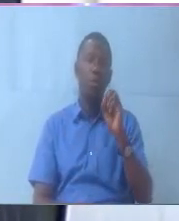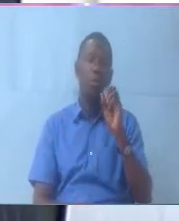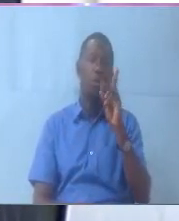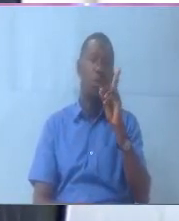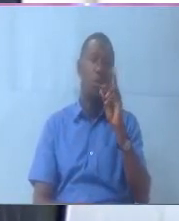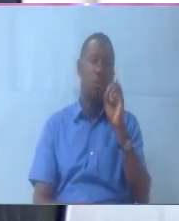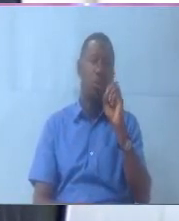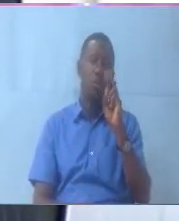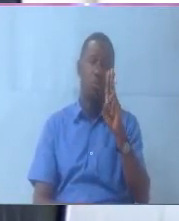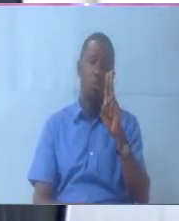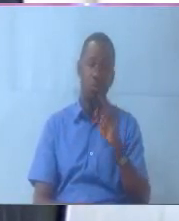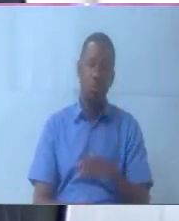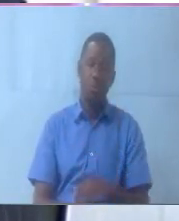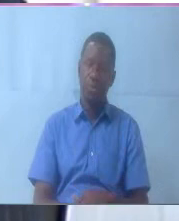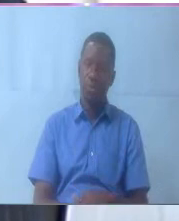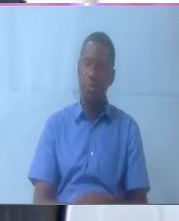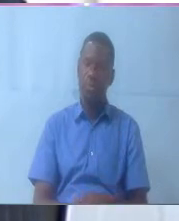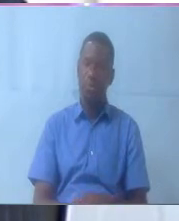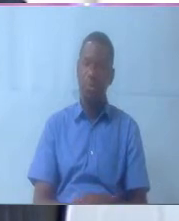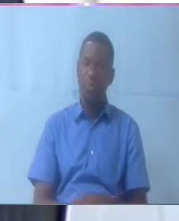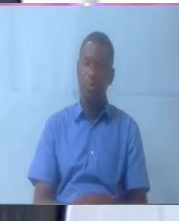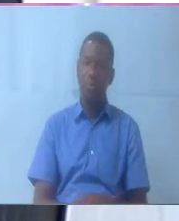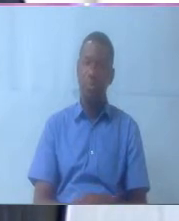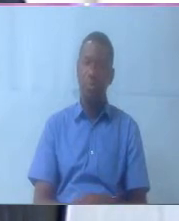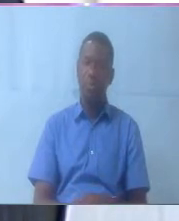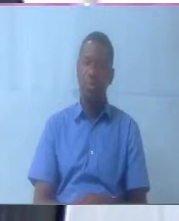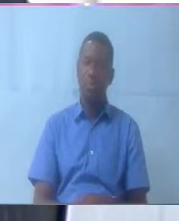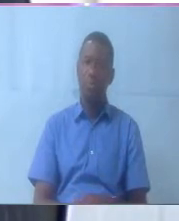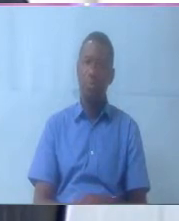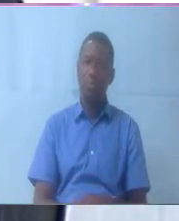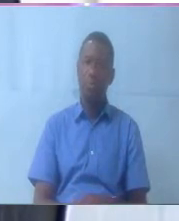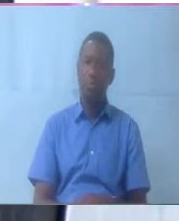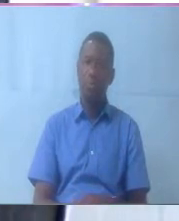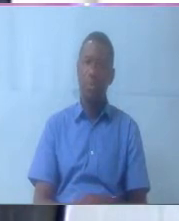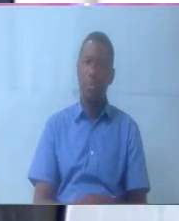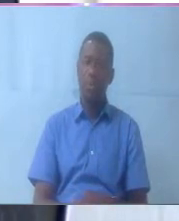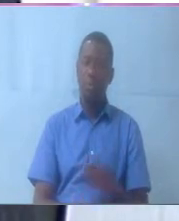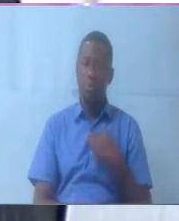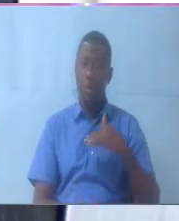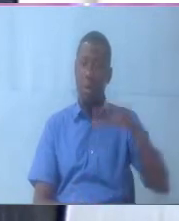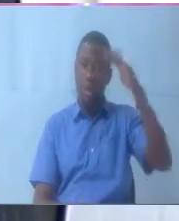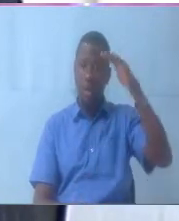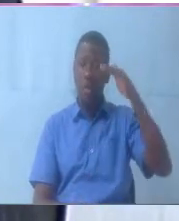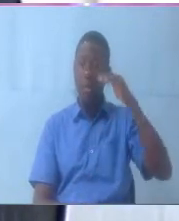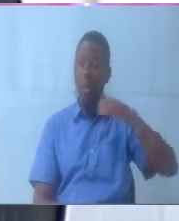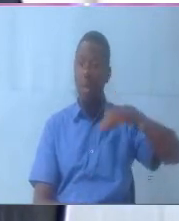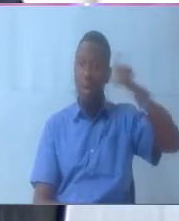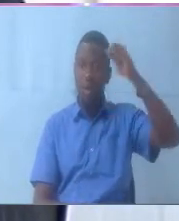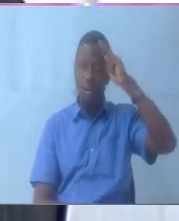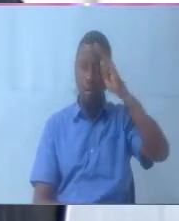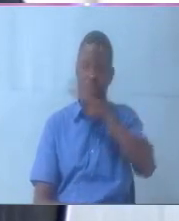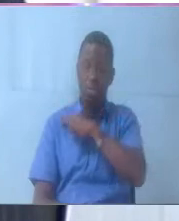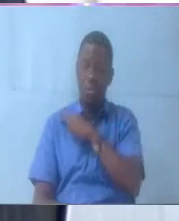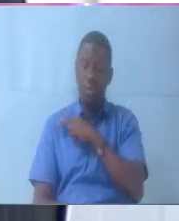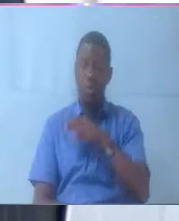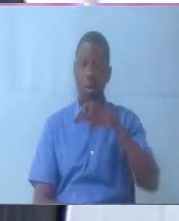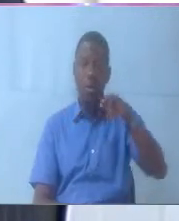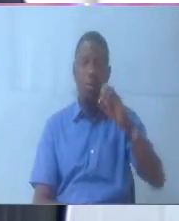bitum ngamira wo dalilo la ndo ma fango bijang Modu my big brother nkoto ma